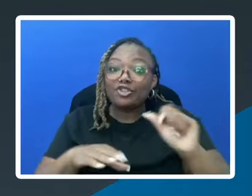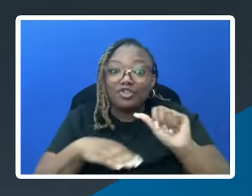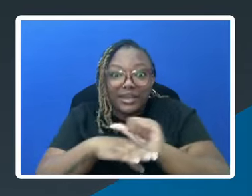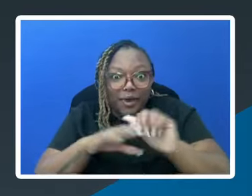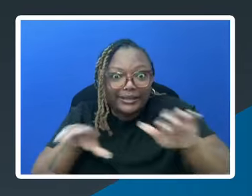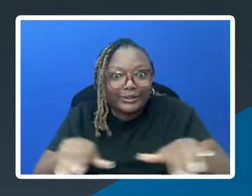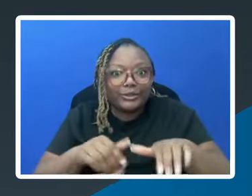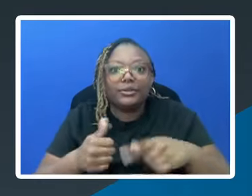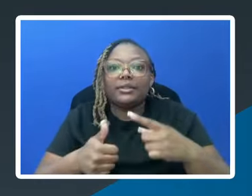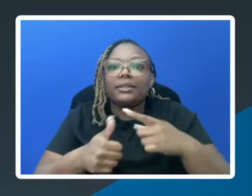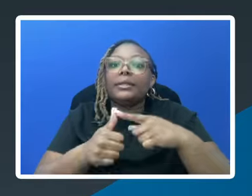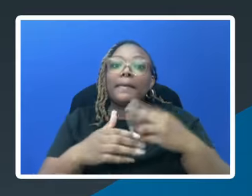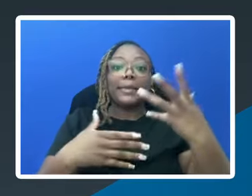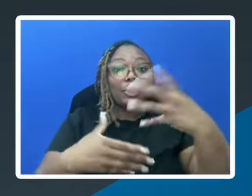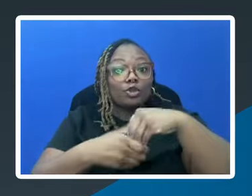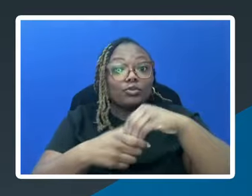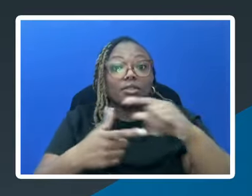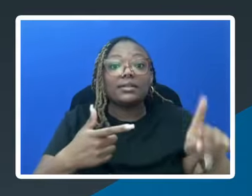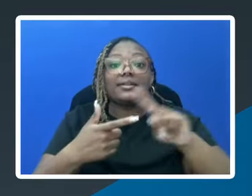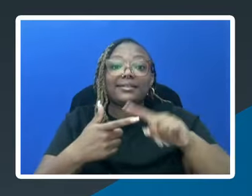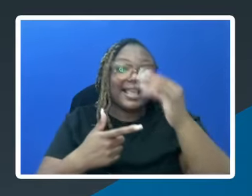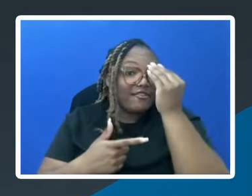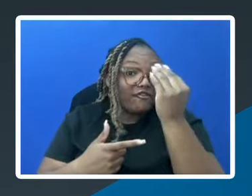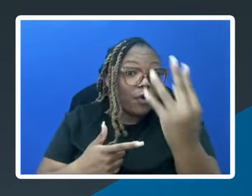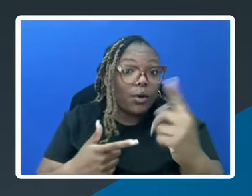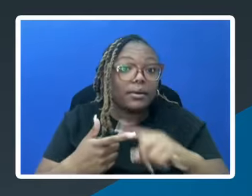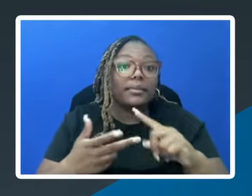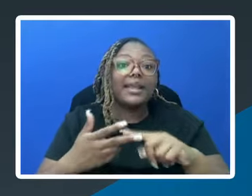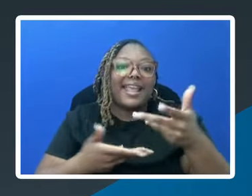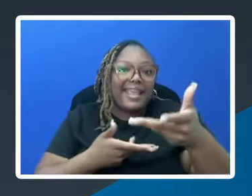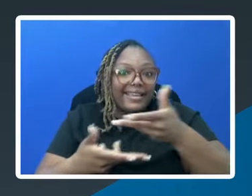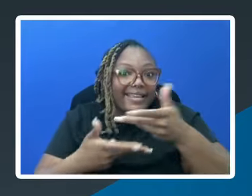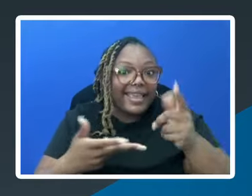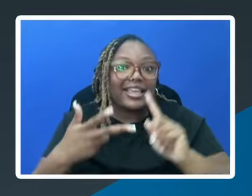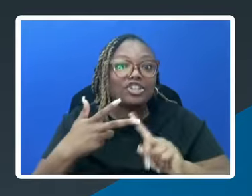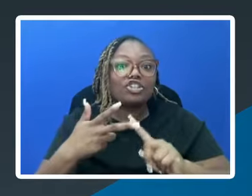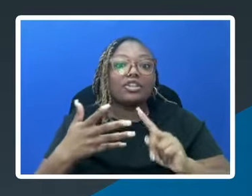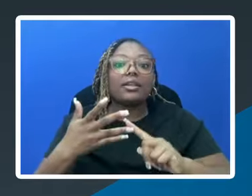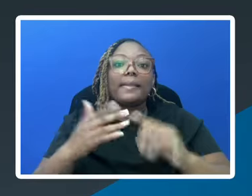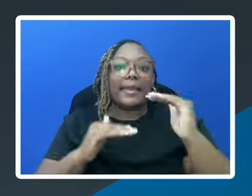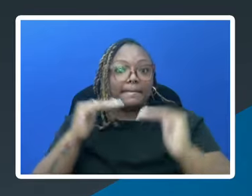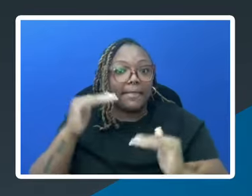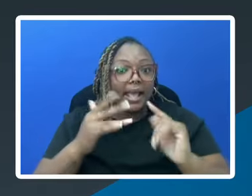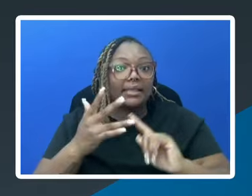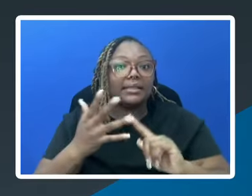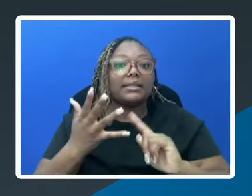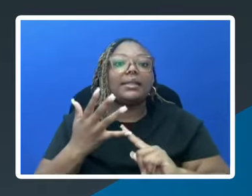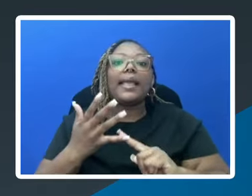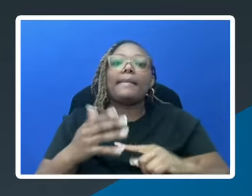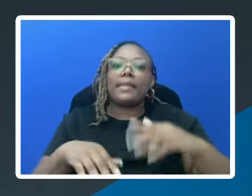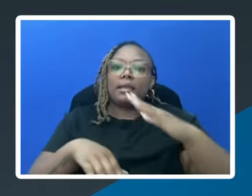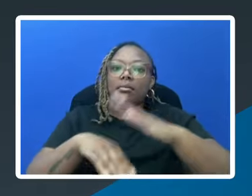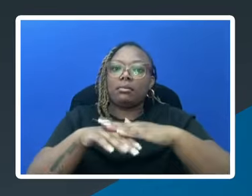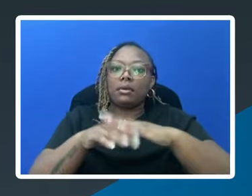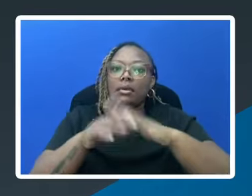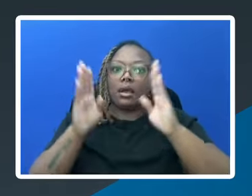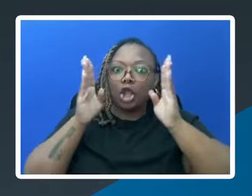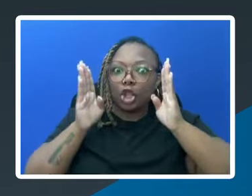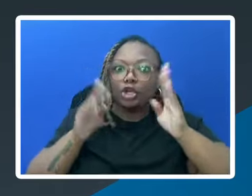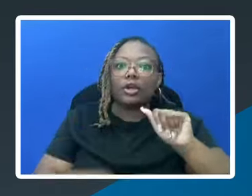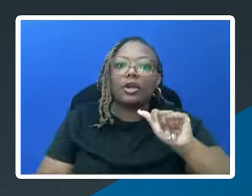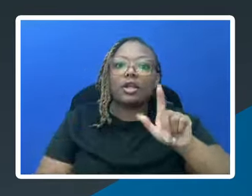inclusive, being informed, being engaged, being balanced, and being alert. These are the skills that we need to be